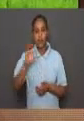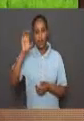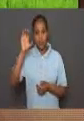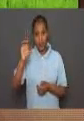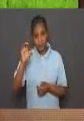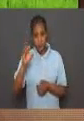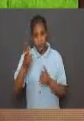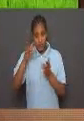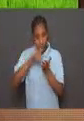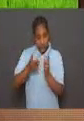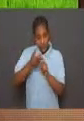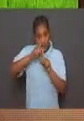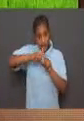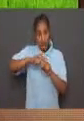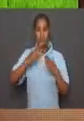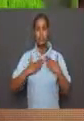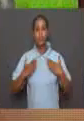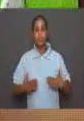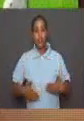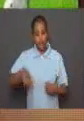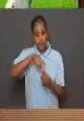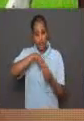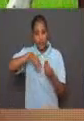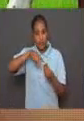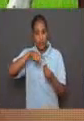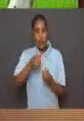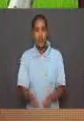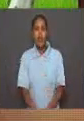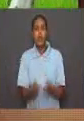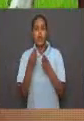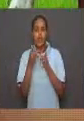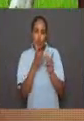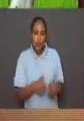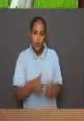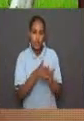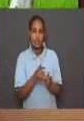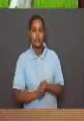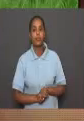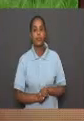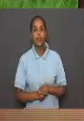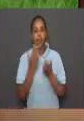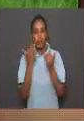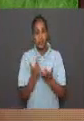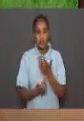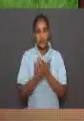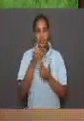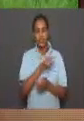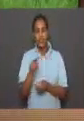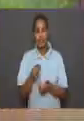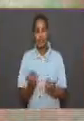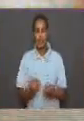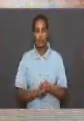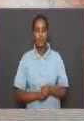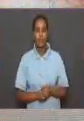Carbon is returned to the physical environment in a number of ways. Let us discuss them.